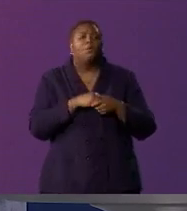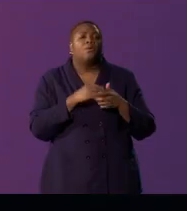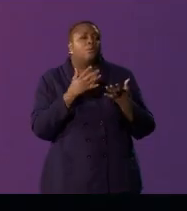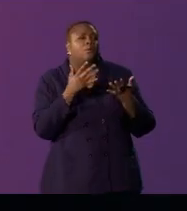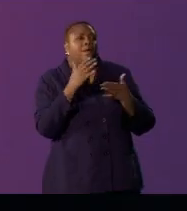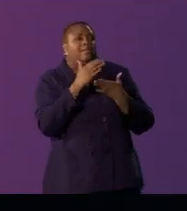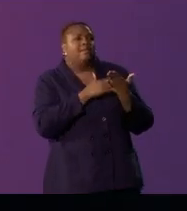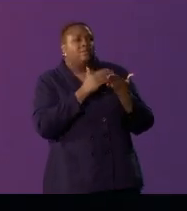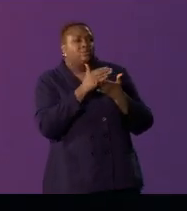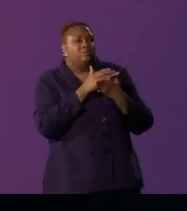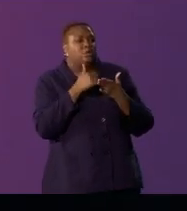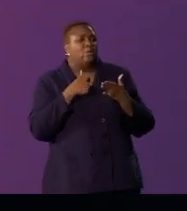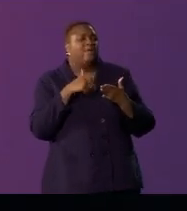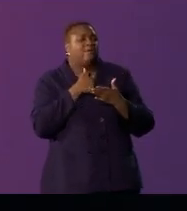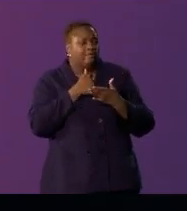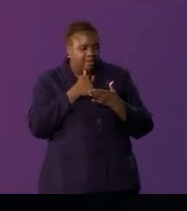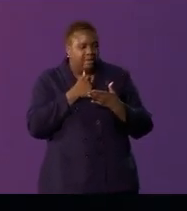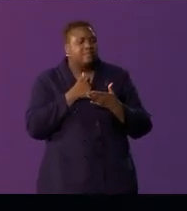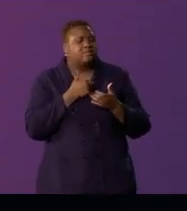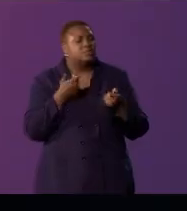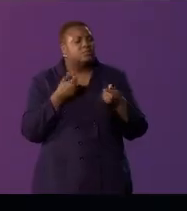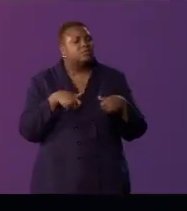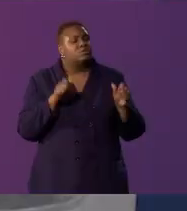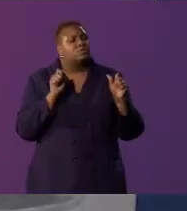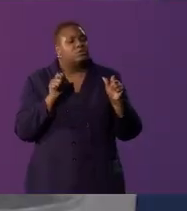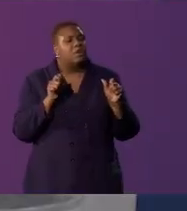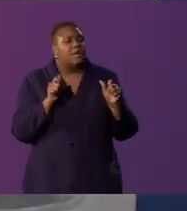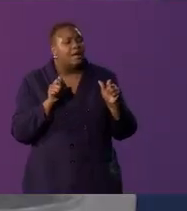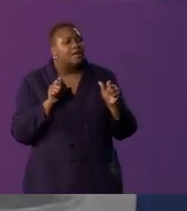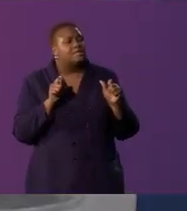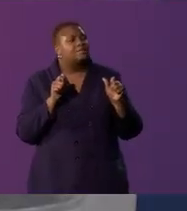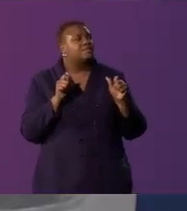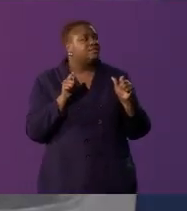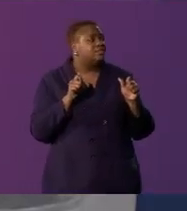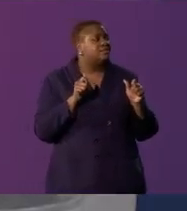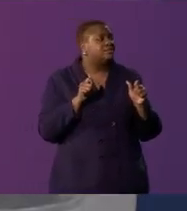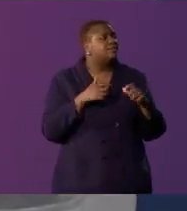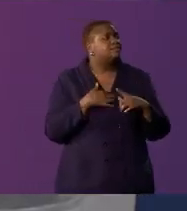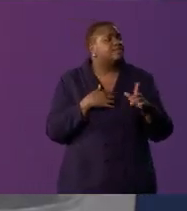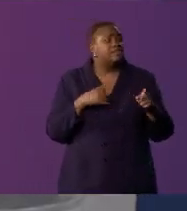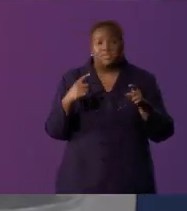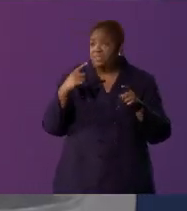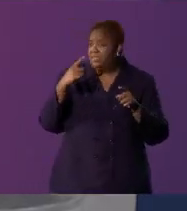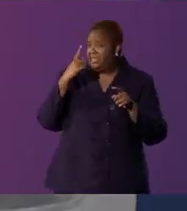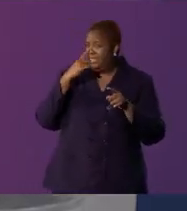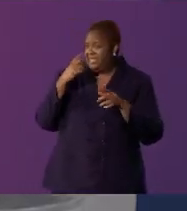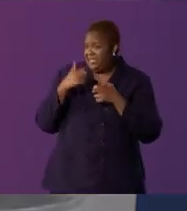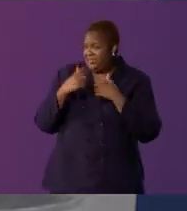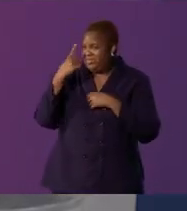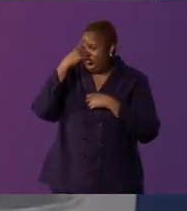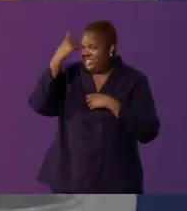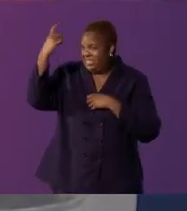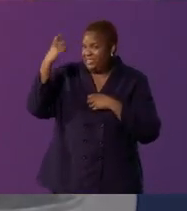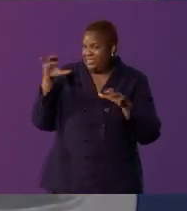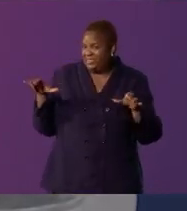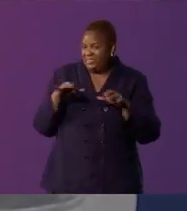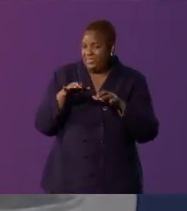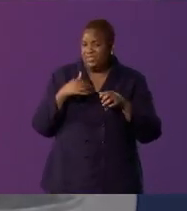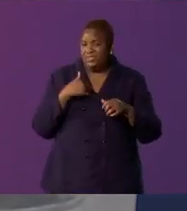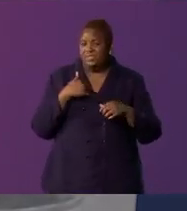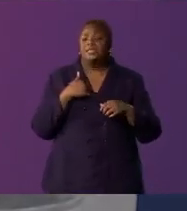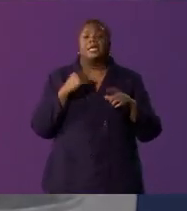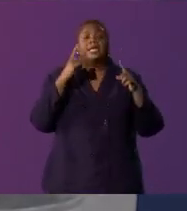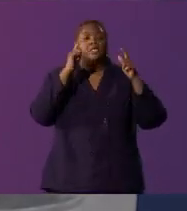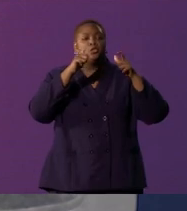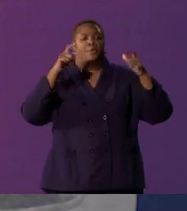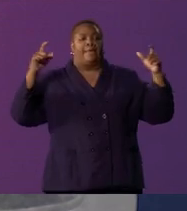lessons would you share with all of us, I think, who are trying to also drive transformation? You know, this whole issue of dreaming and doing is what I call sort of zooming out and zooming